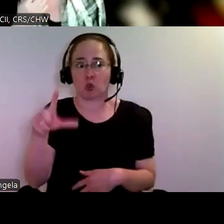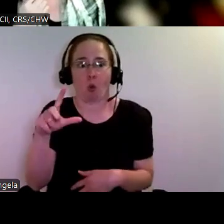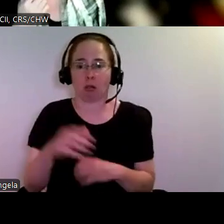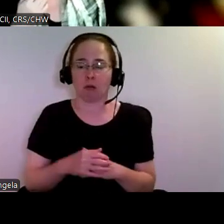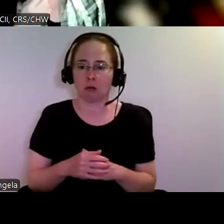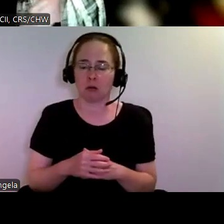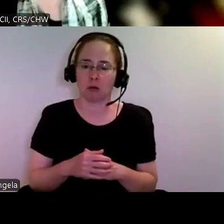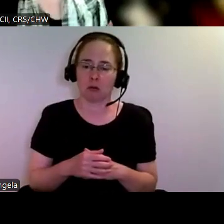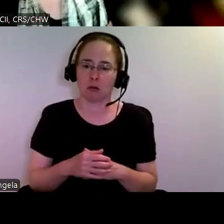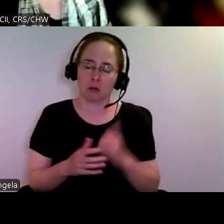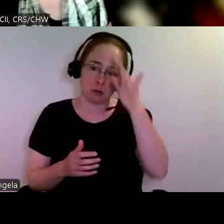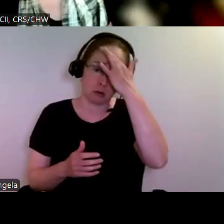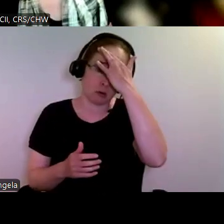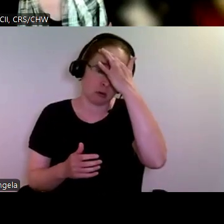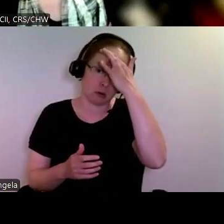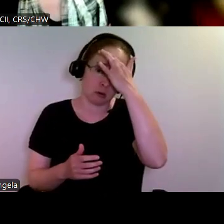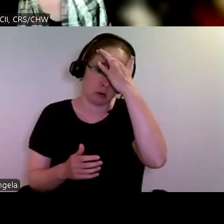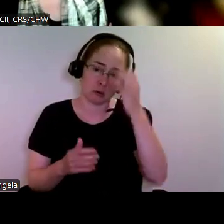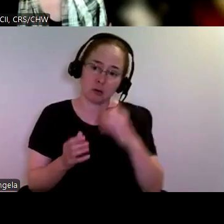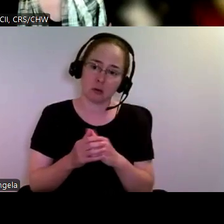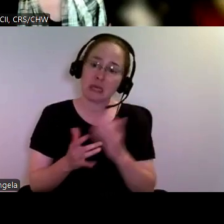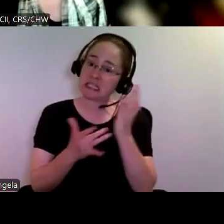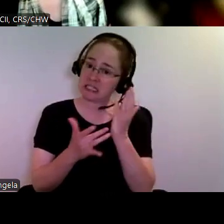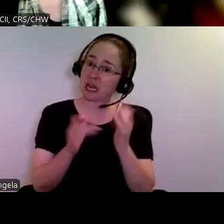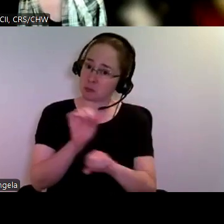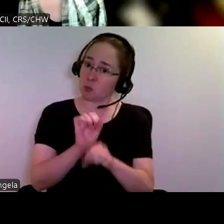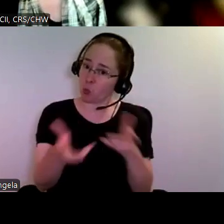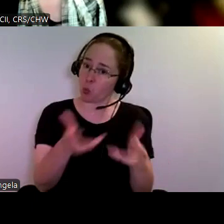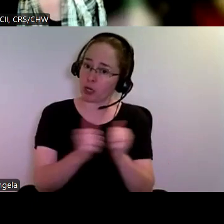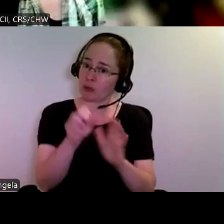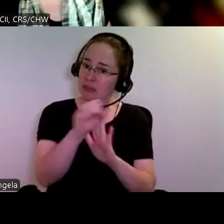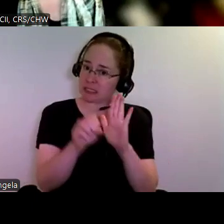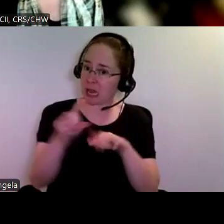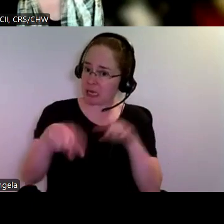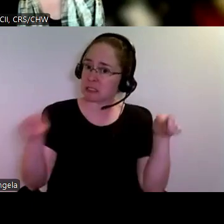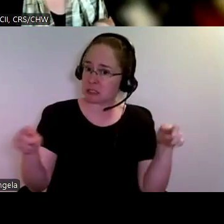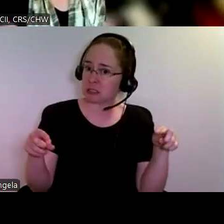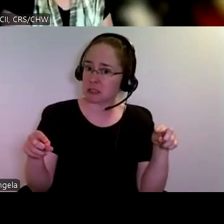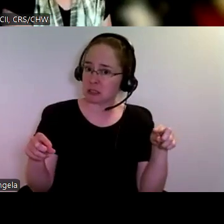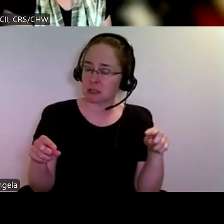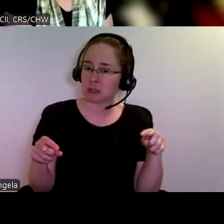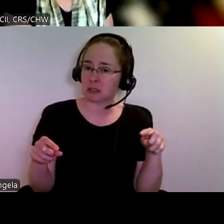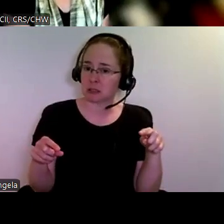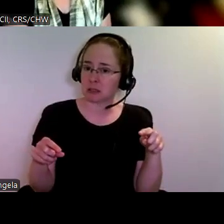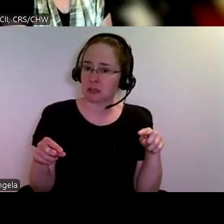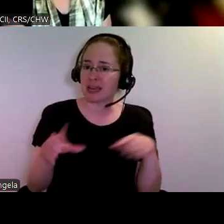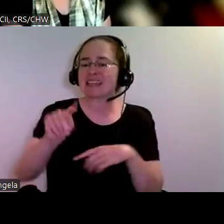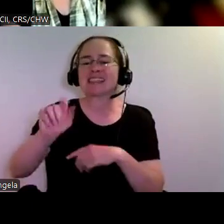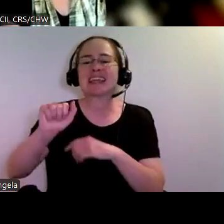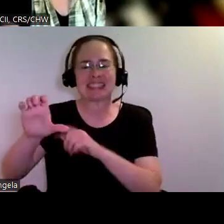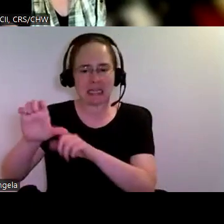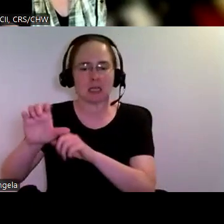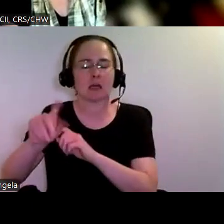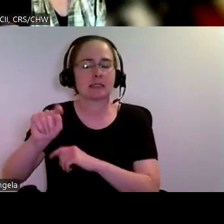TAC has been working with states and encouraging them to look per SAMHSA. TAC has